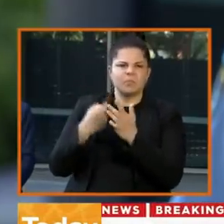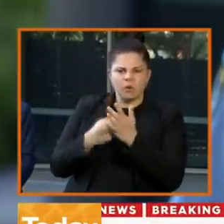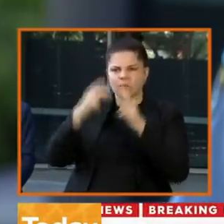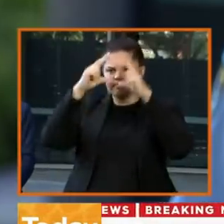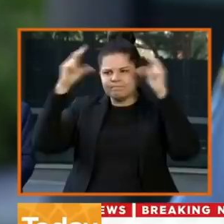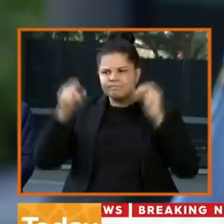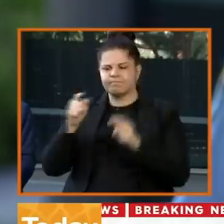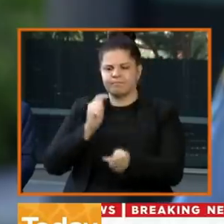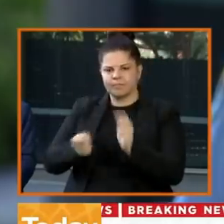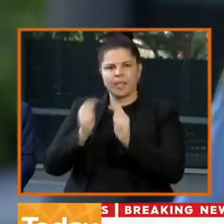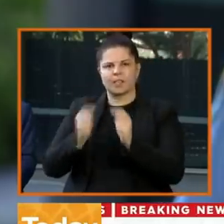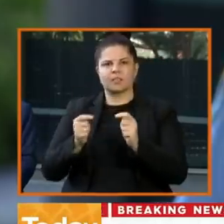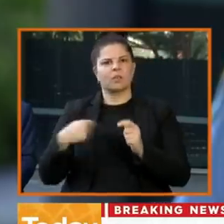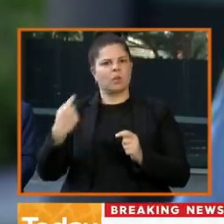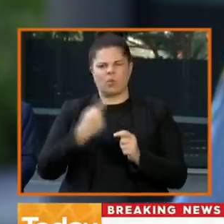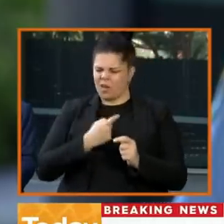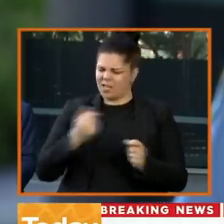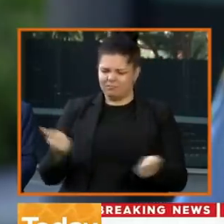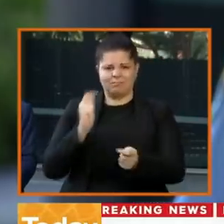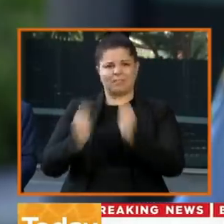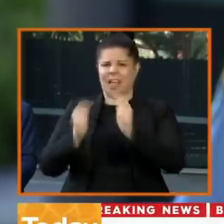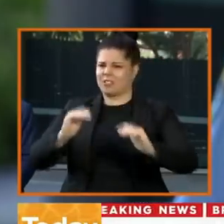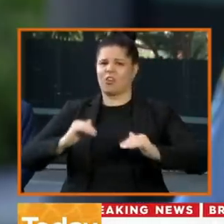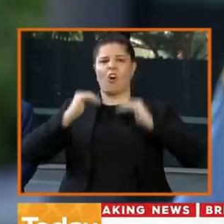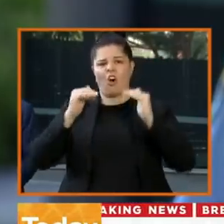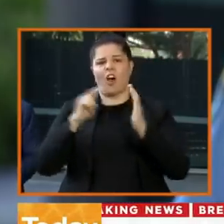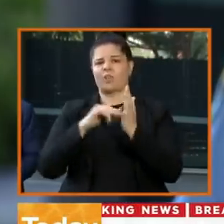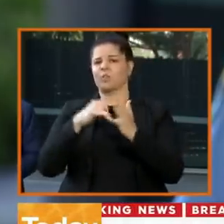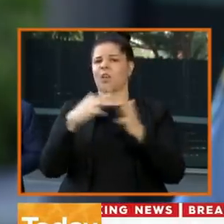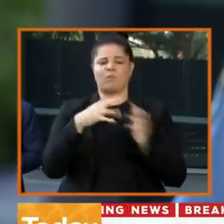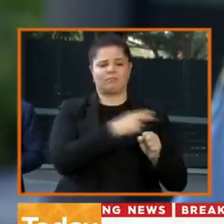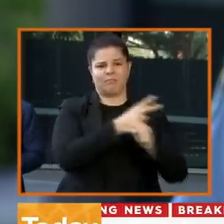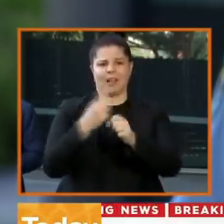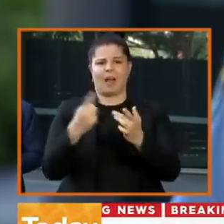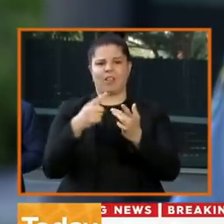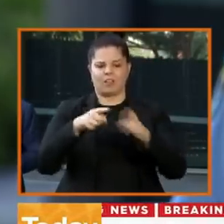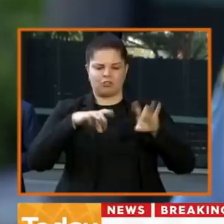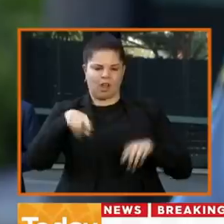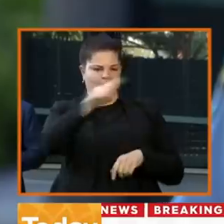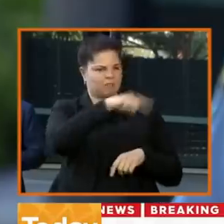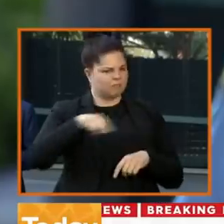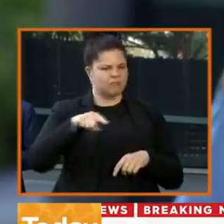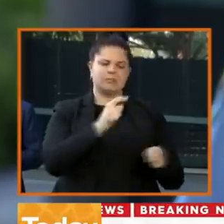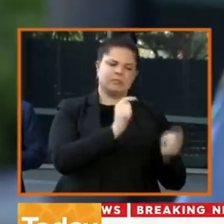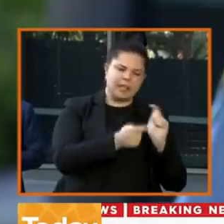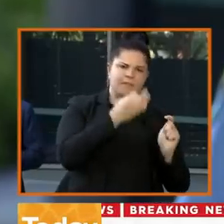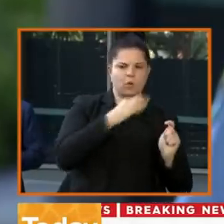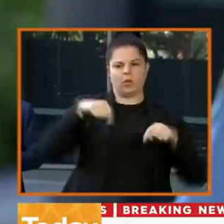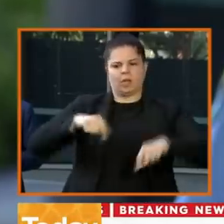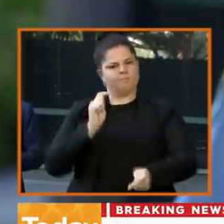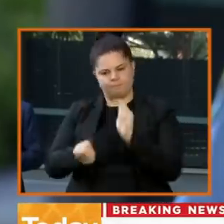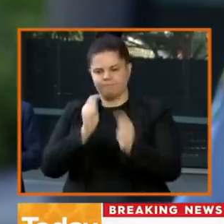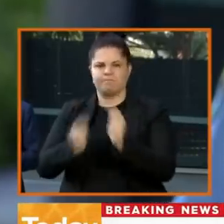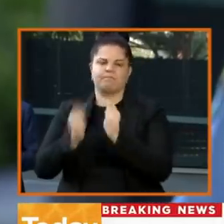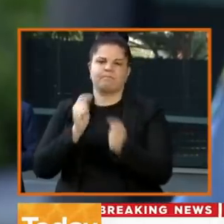tests compared to the next state. So we know that our testing, the high regime of testing, but also of contact tracing, so once someone's tested